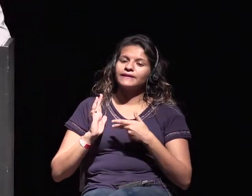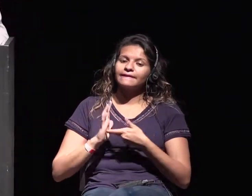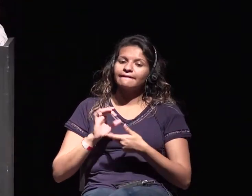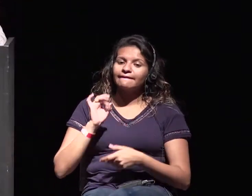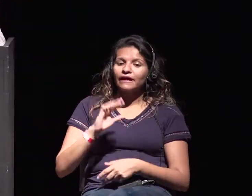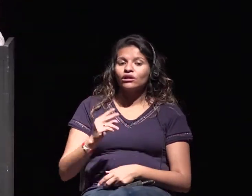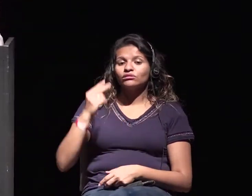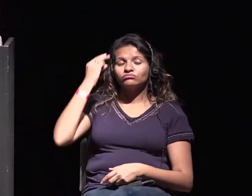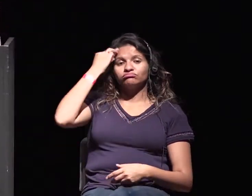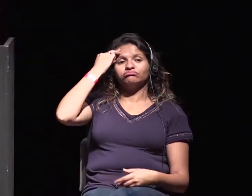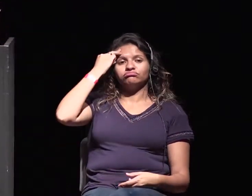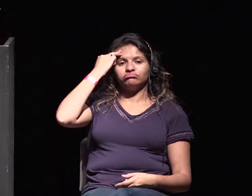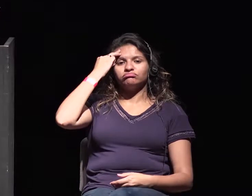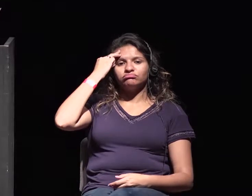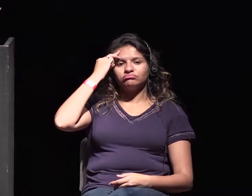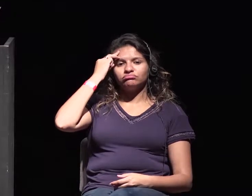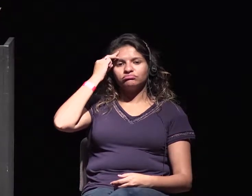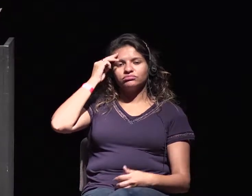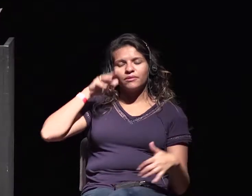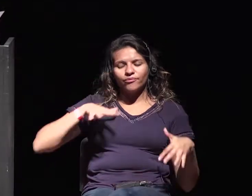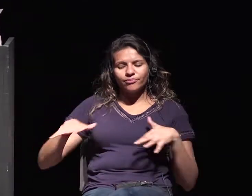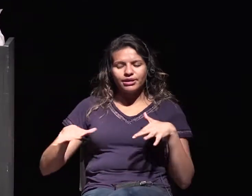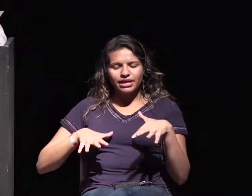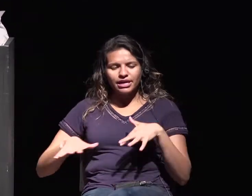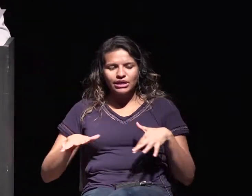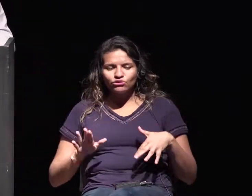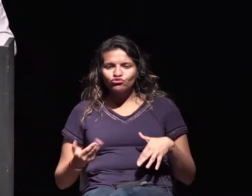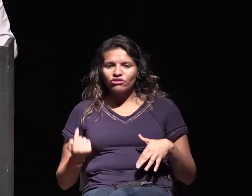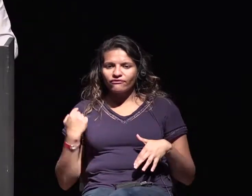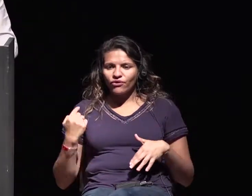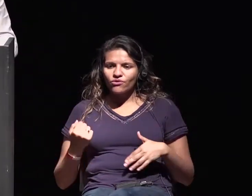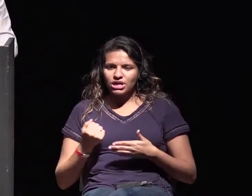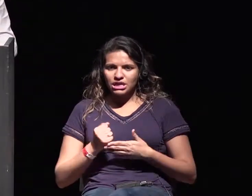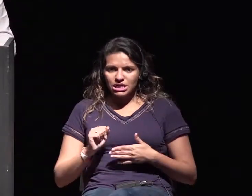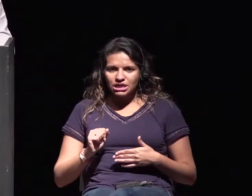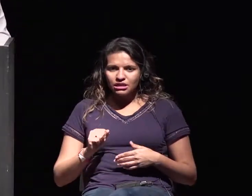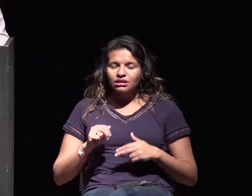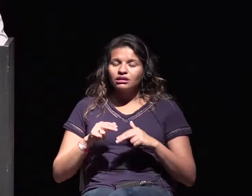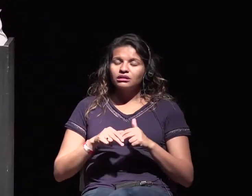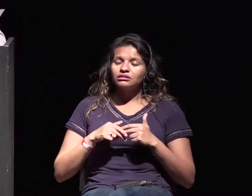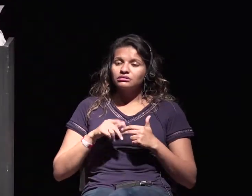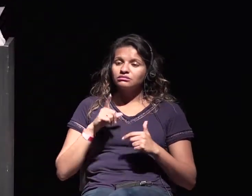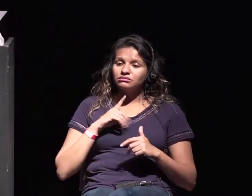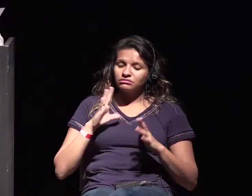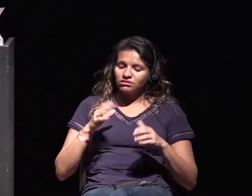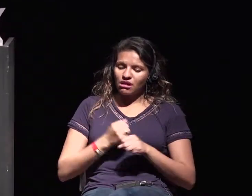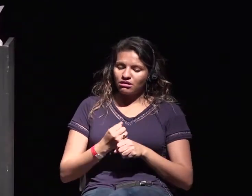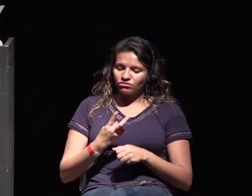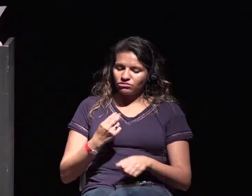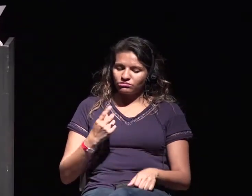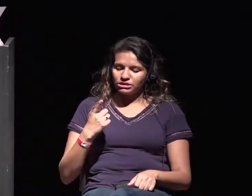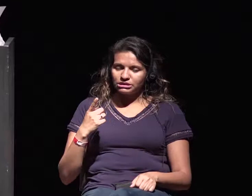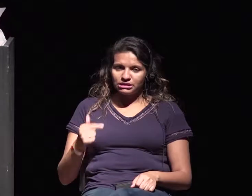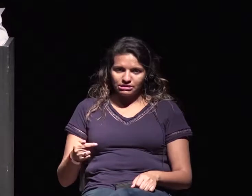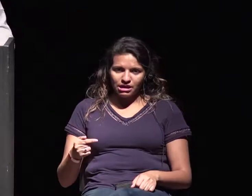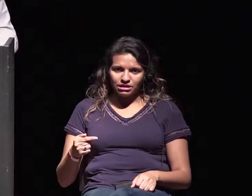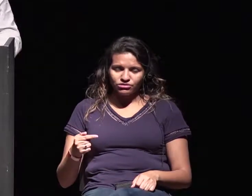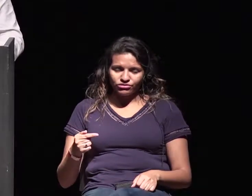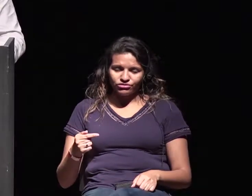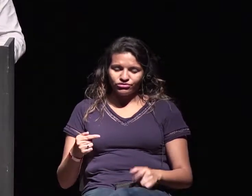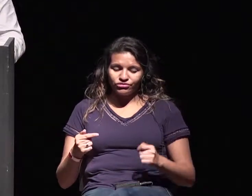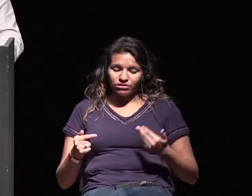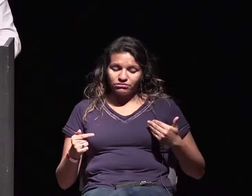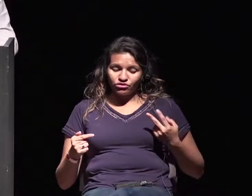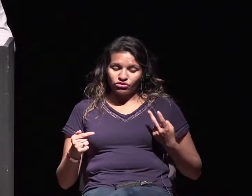realized anew from the 16th of September through to the 15th of October 2017, 10 years later the original exhibition